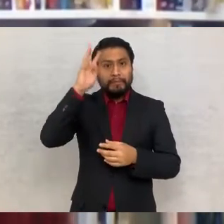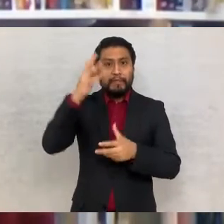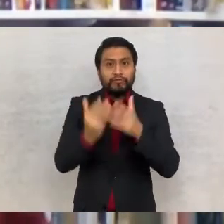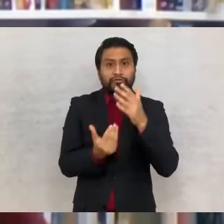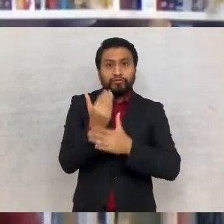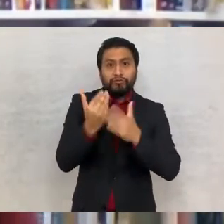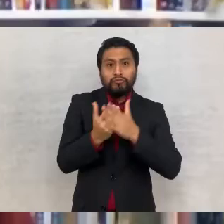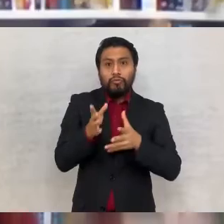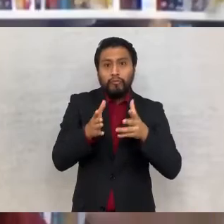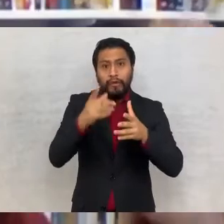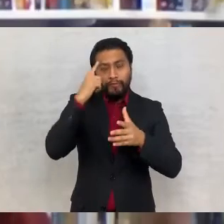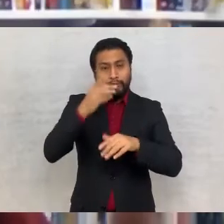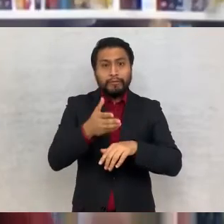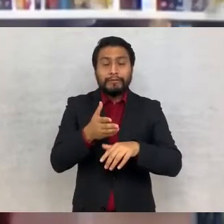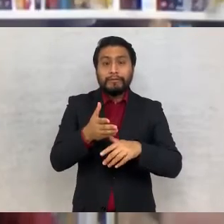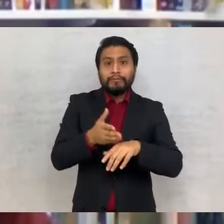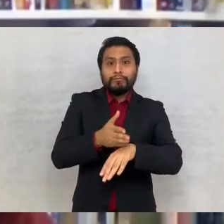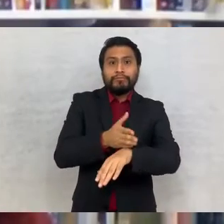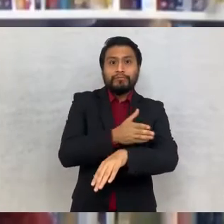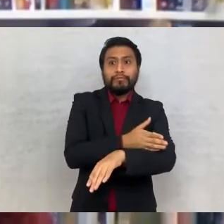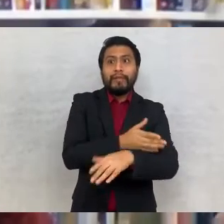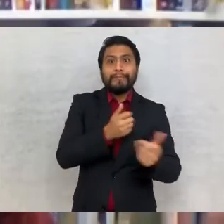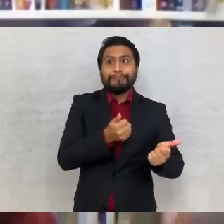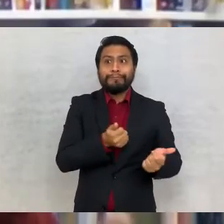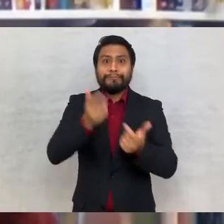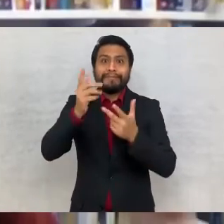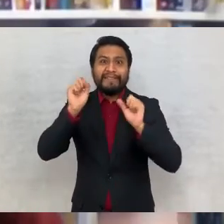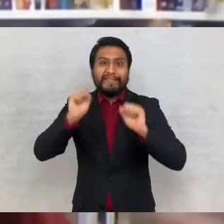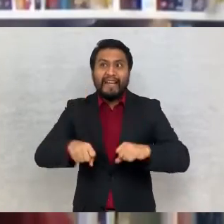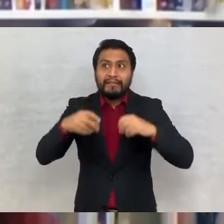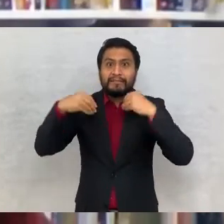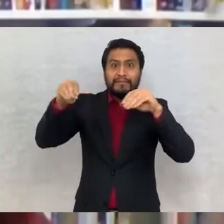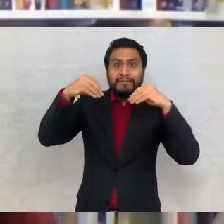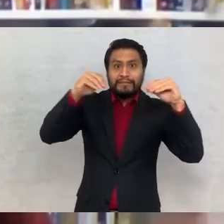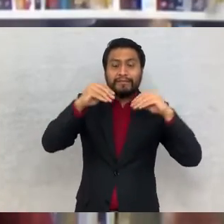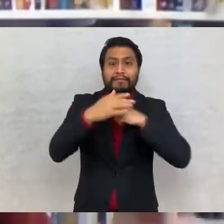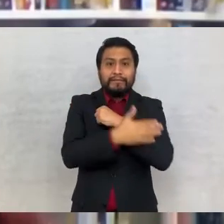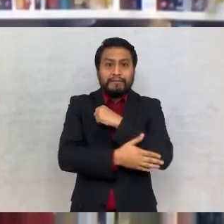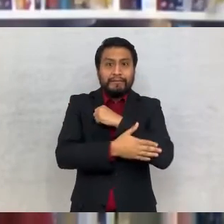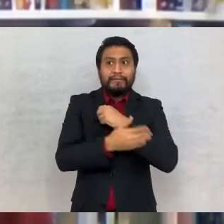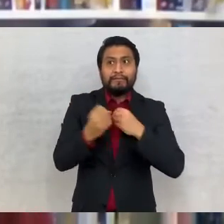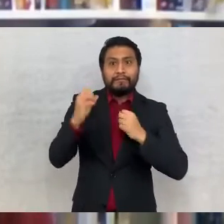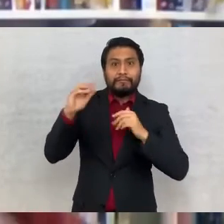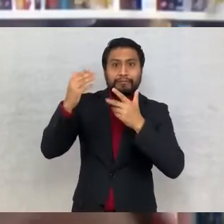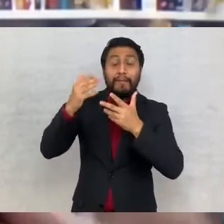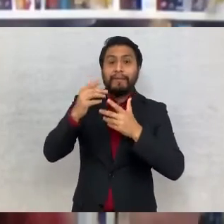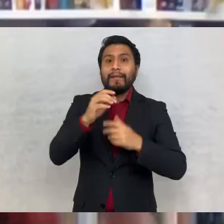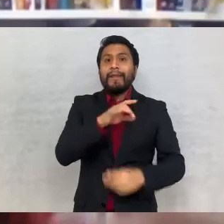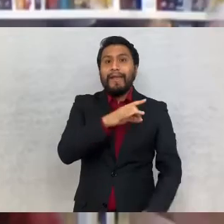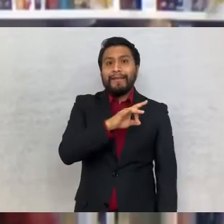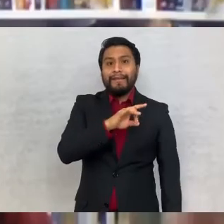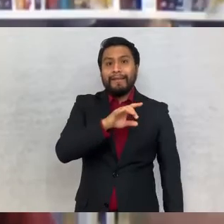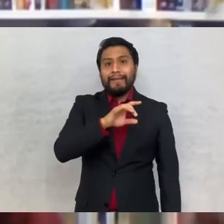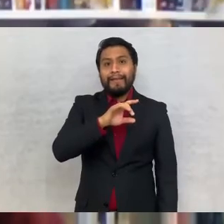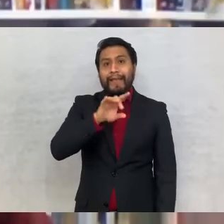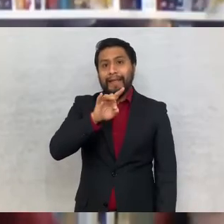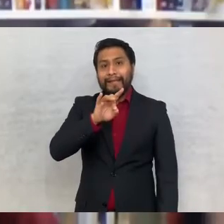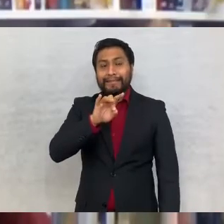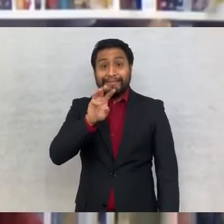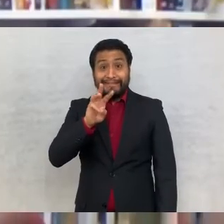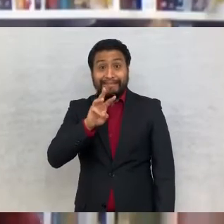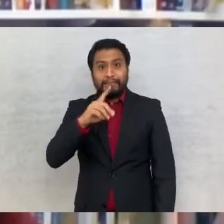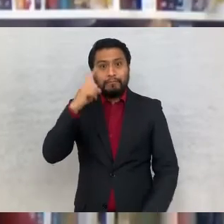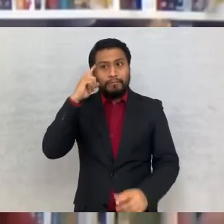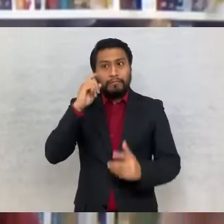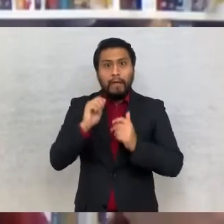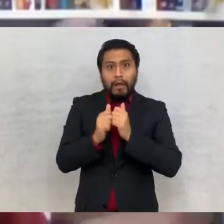indigenous question. And here I'm interested in highlighting those answers that appeared at the end of the military action as a way to legitimize as important to the